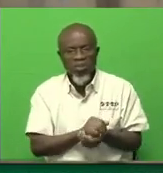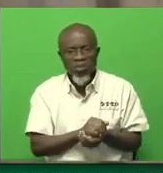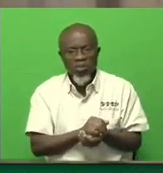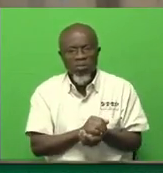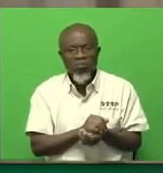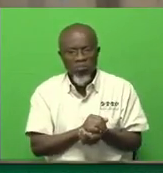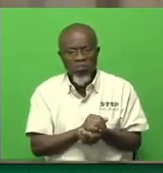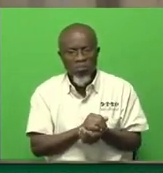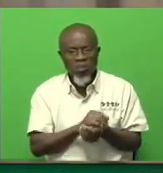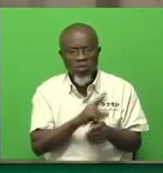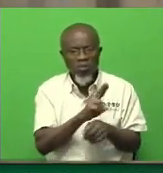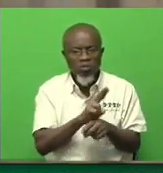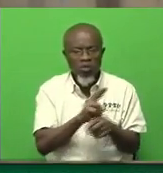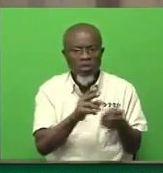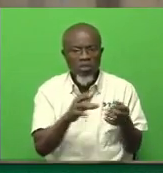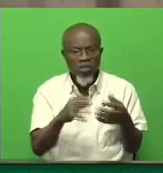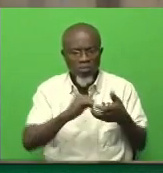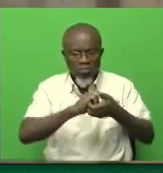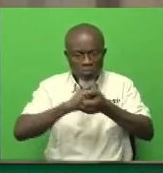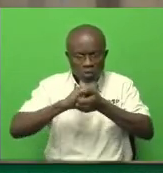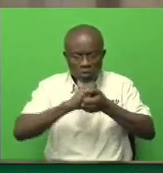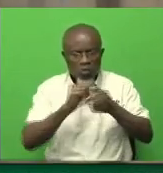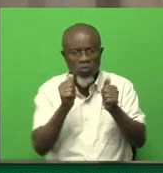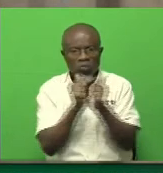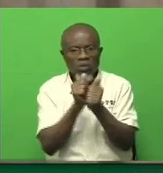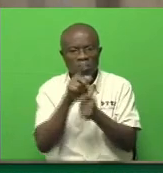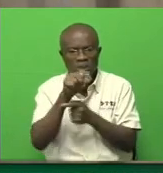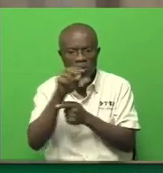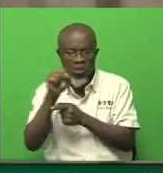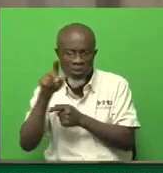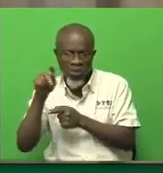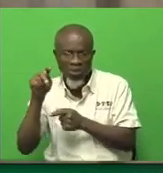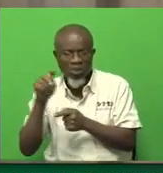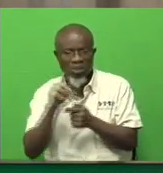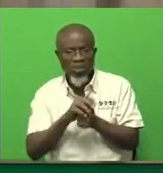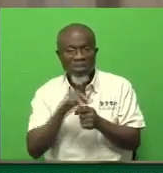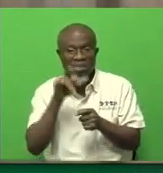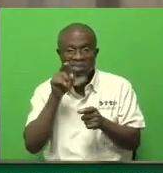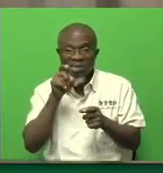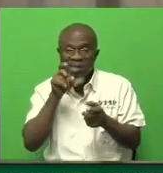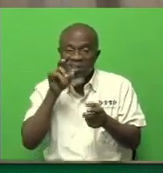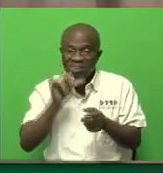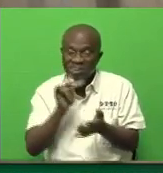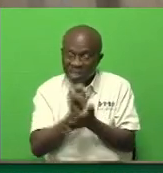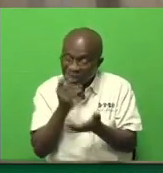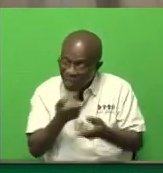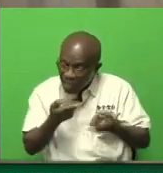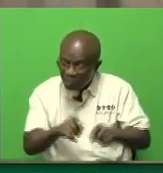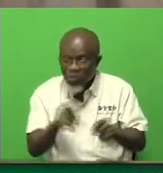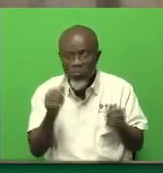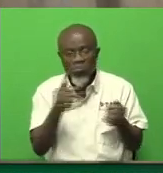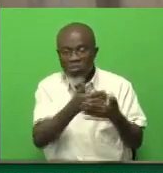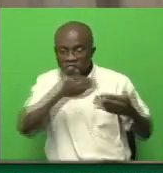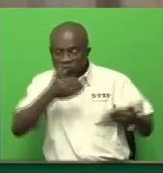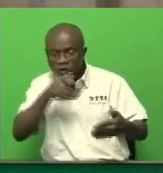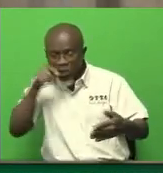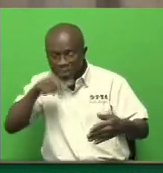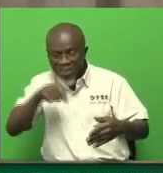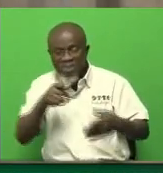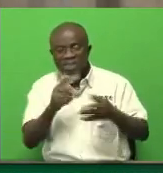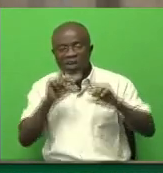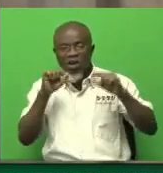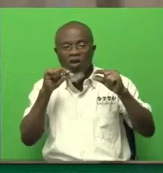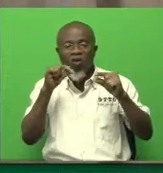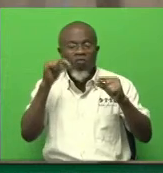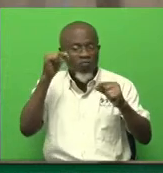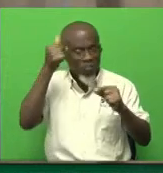see our partnership between Ministry of Education and tstdt that occurred before this government came into power that occurred